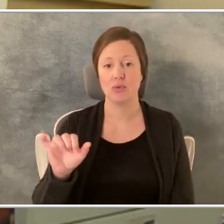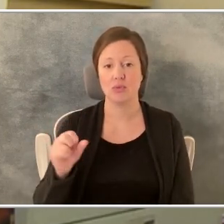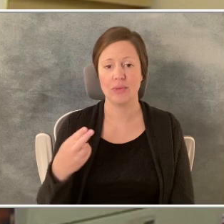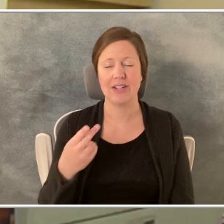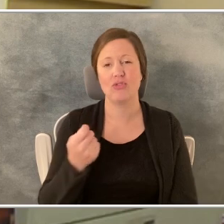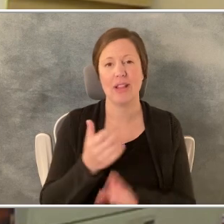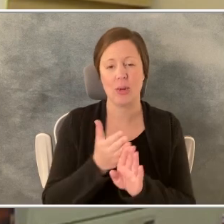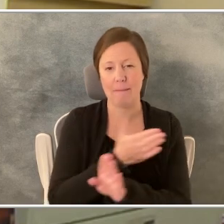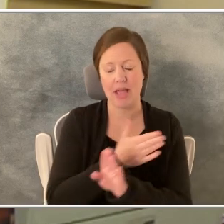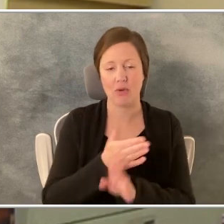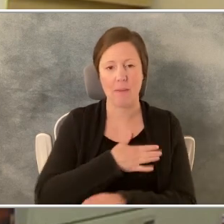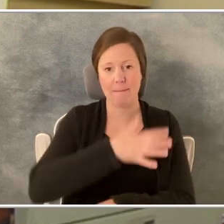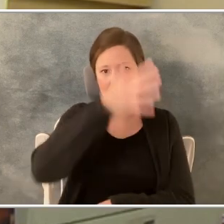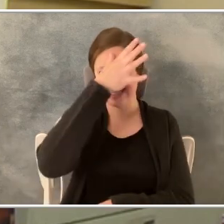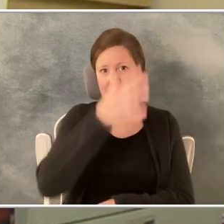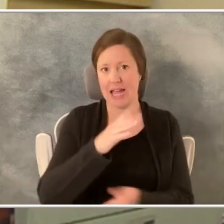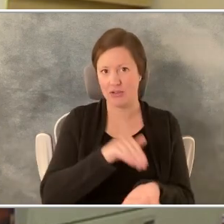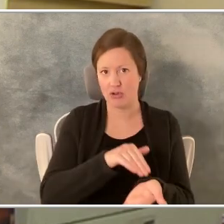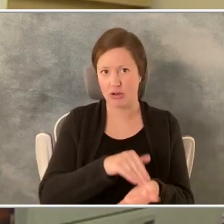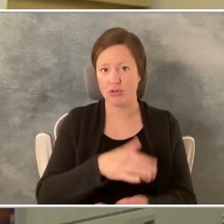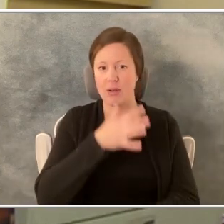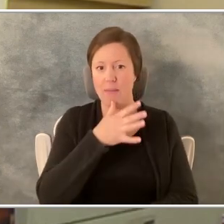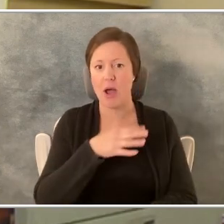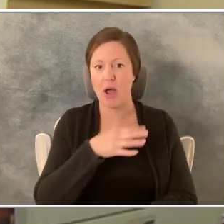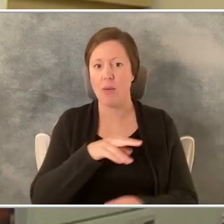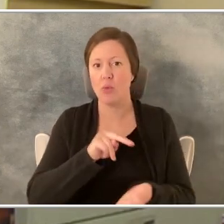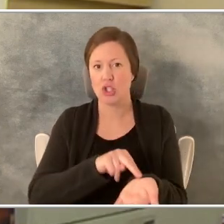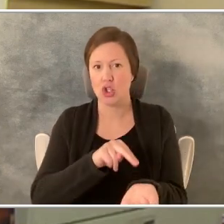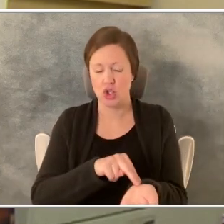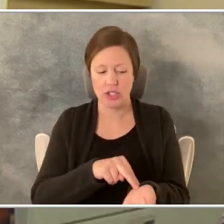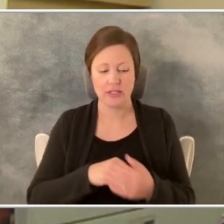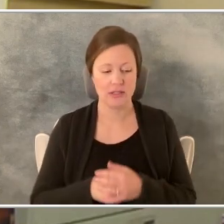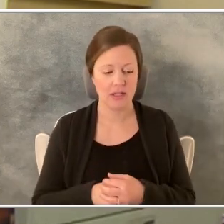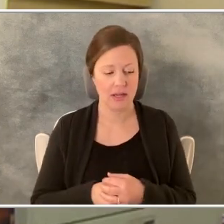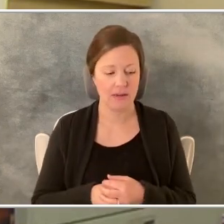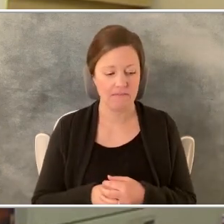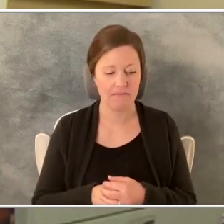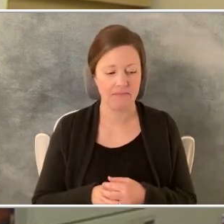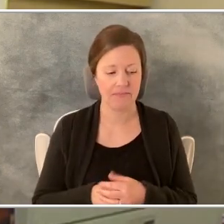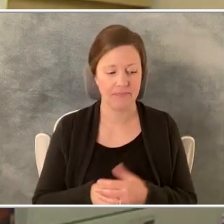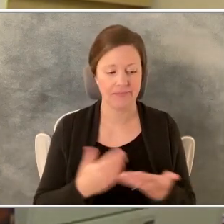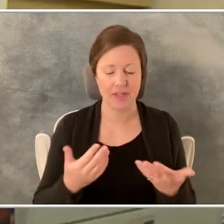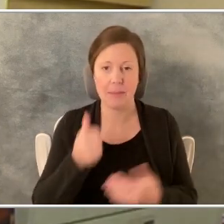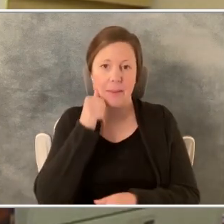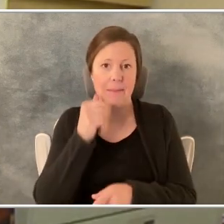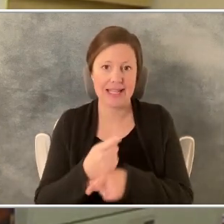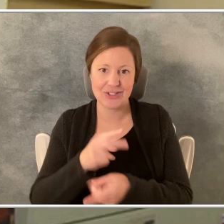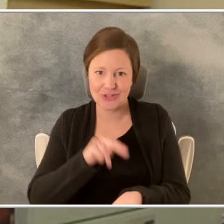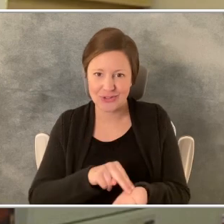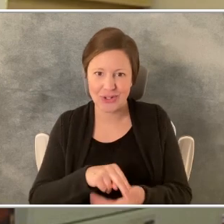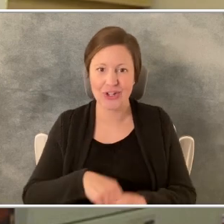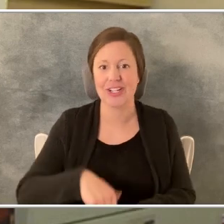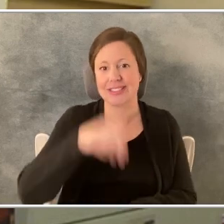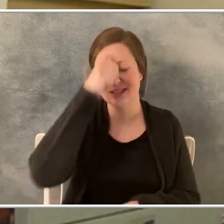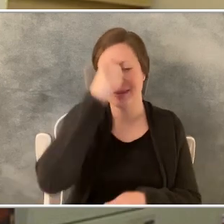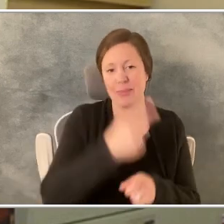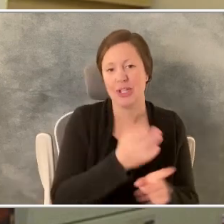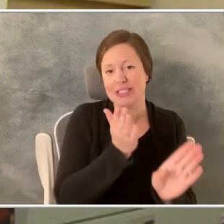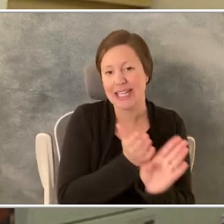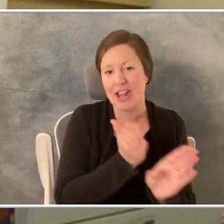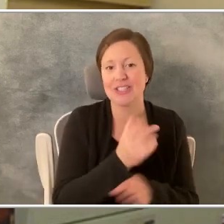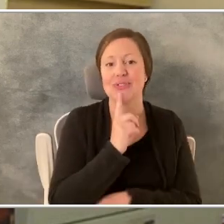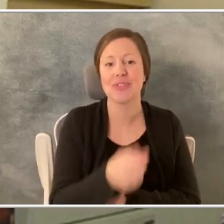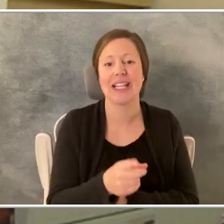my dad was a physician. My mom was a nurse as well. Obviously, my sister's a nurse. My brother's in psychology, so don't have a